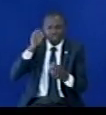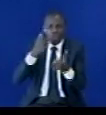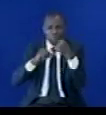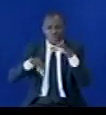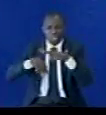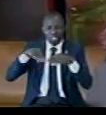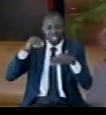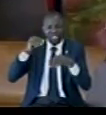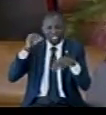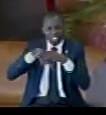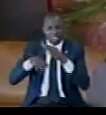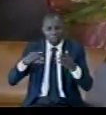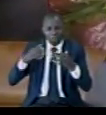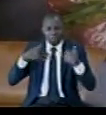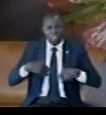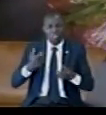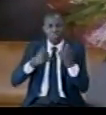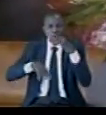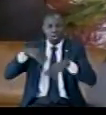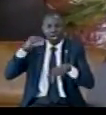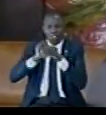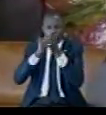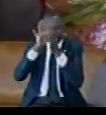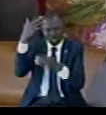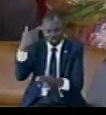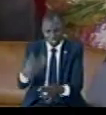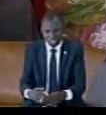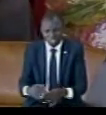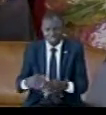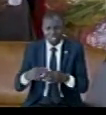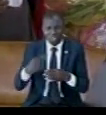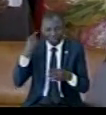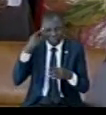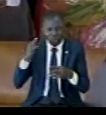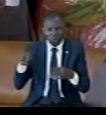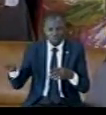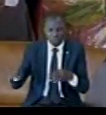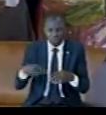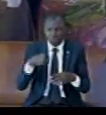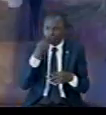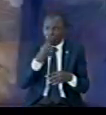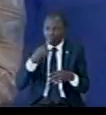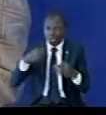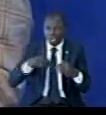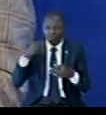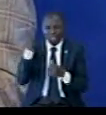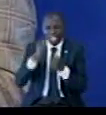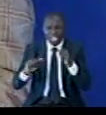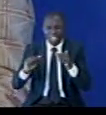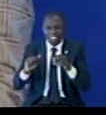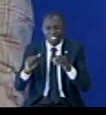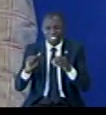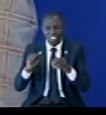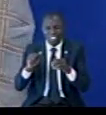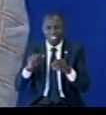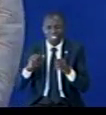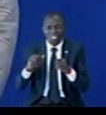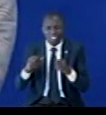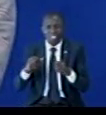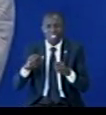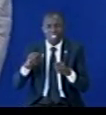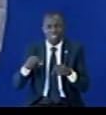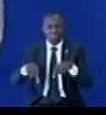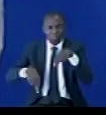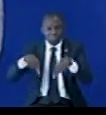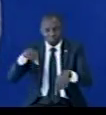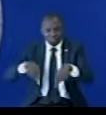in Jesus' name. For those who have any paralysis with that hand or with that leg